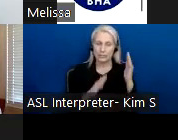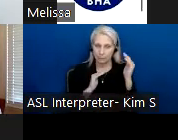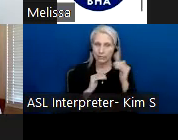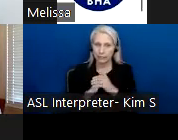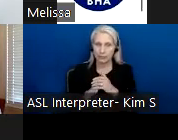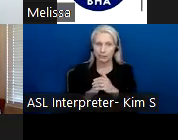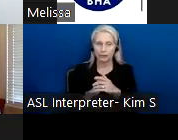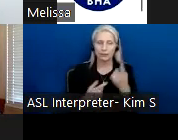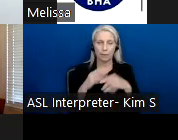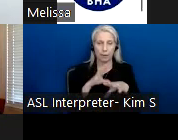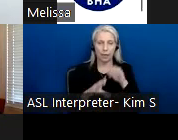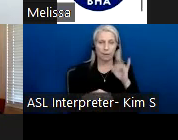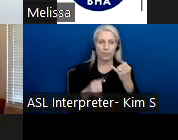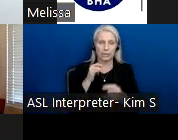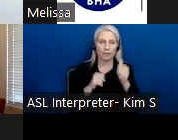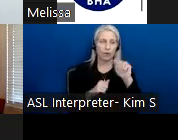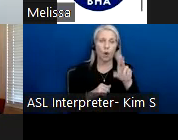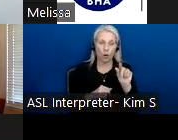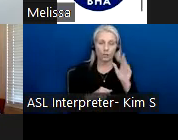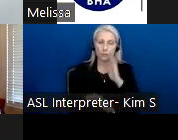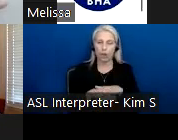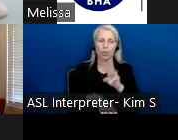come out by the end of August, and it will be on our webpage.